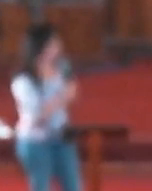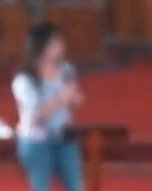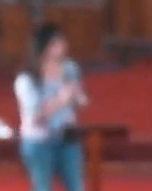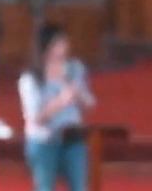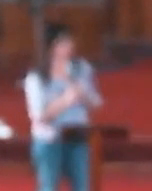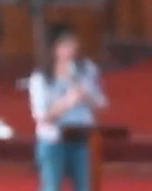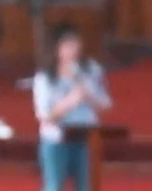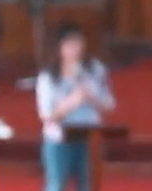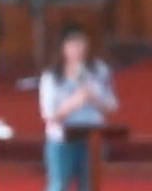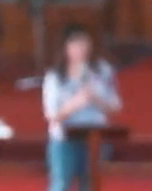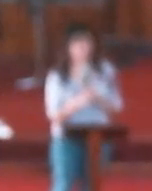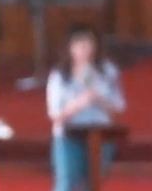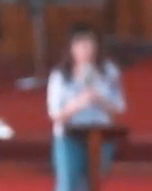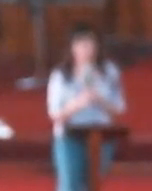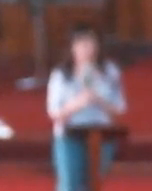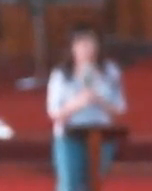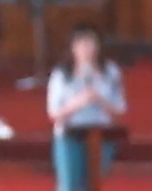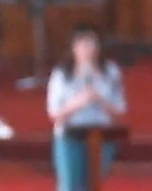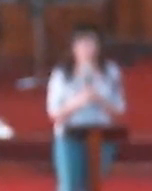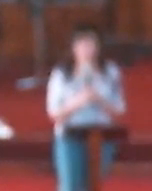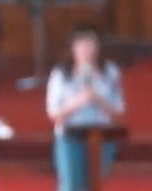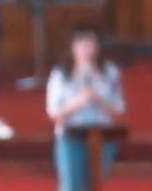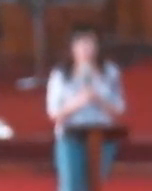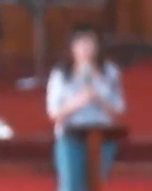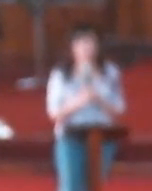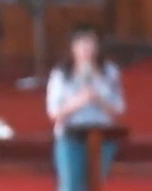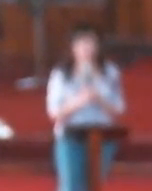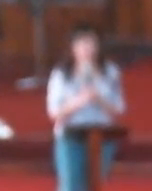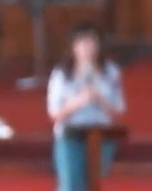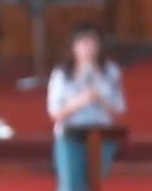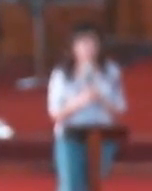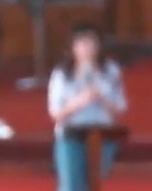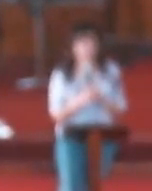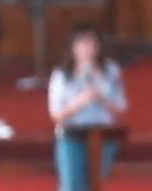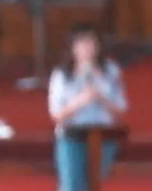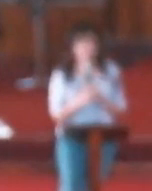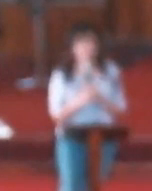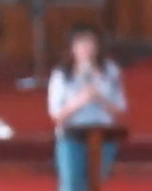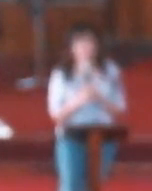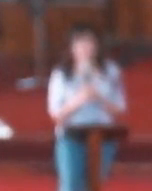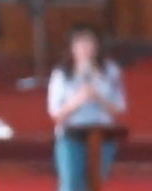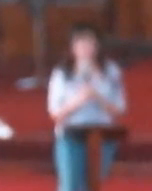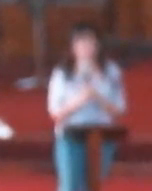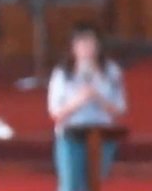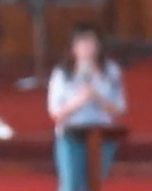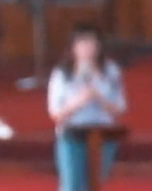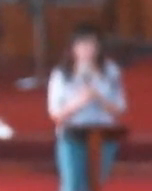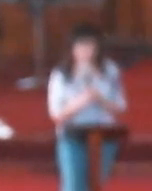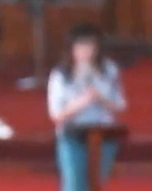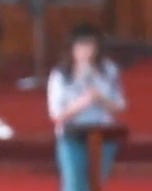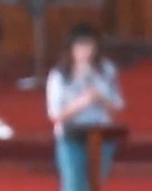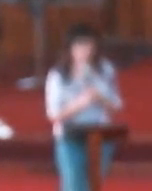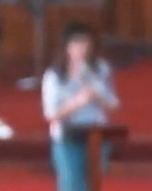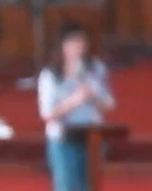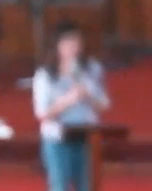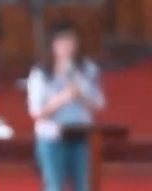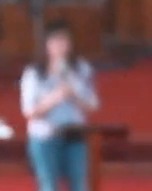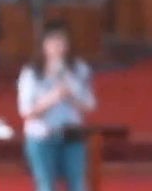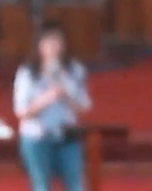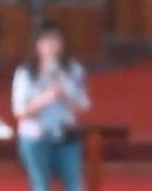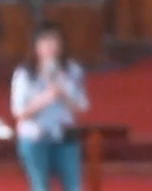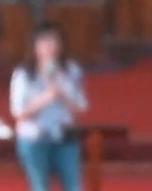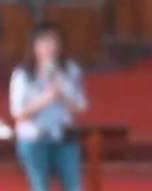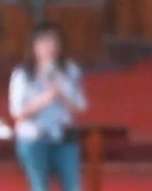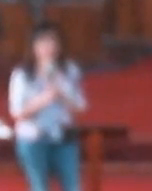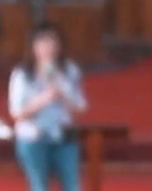negativas de Zacarías cancelarían el plan que Dios tenía. Because he knew that the negative words that he spoke would cancel